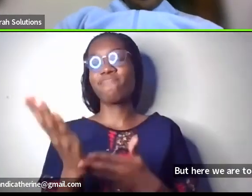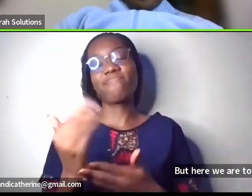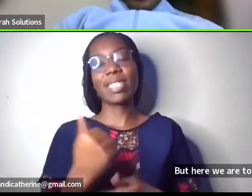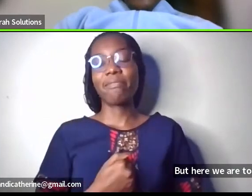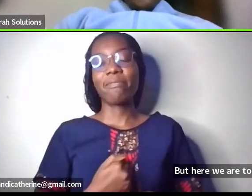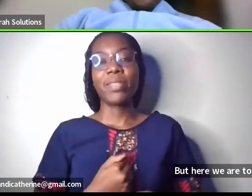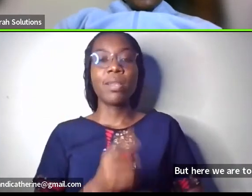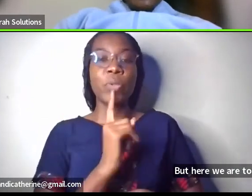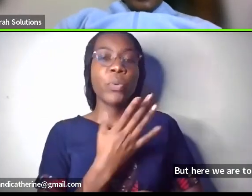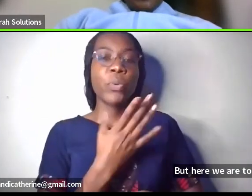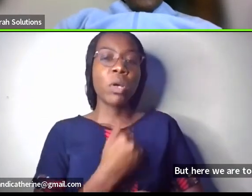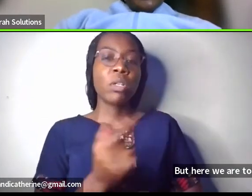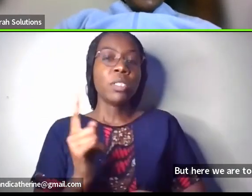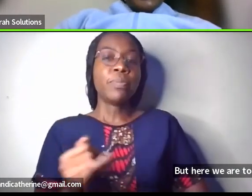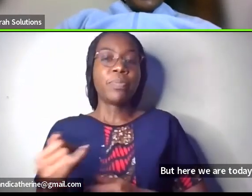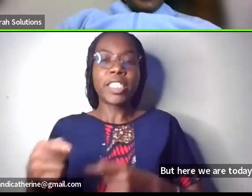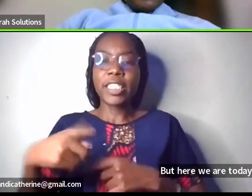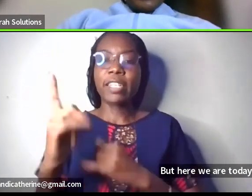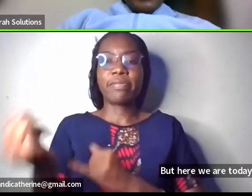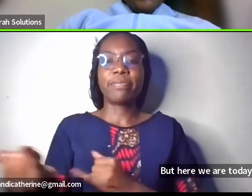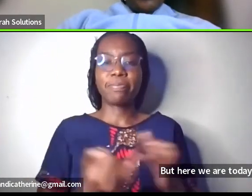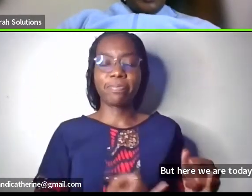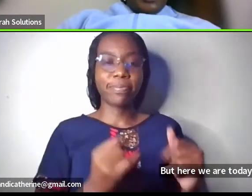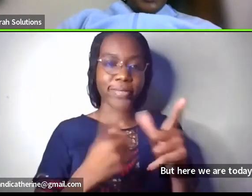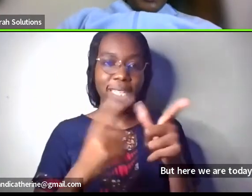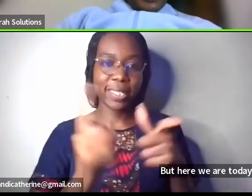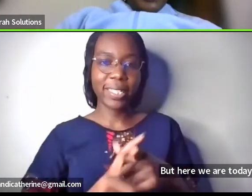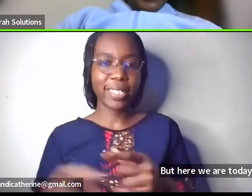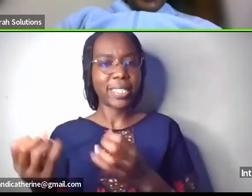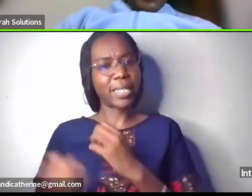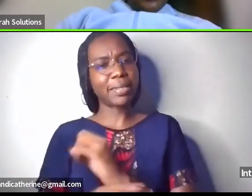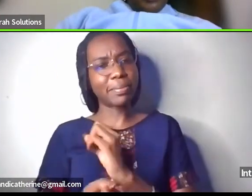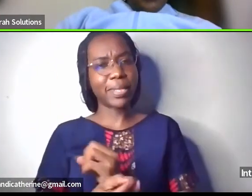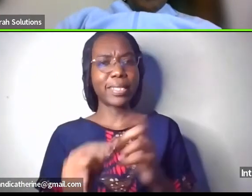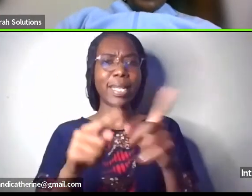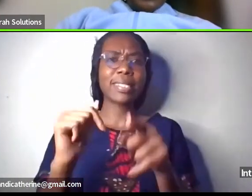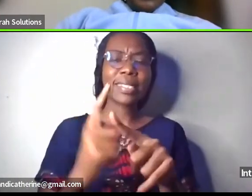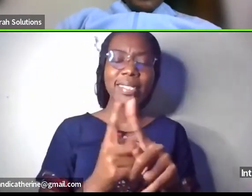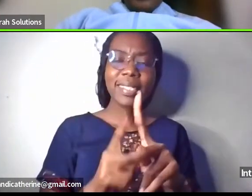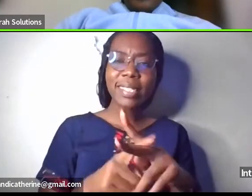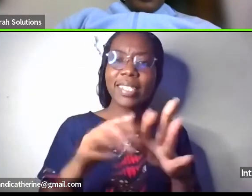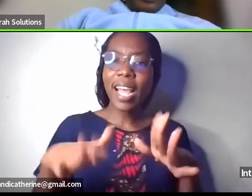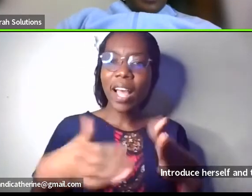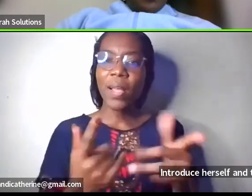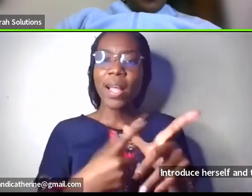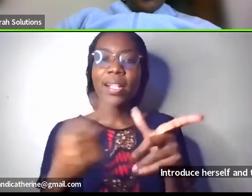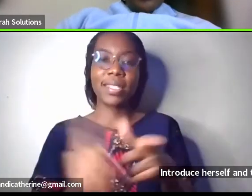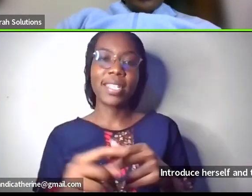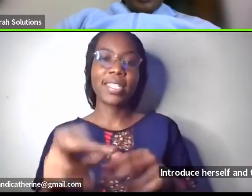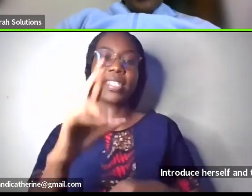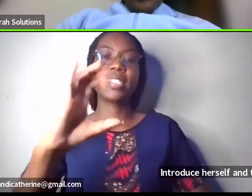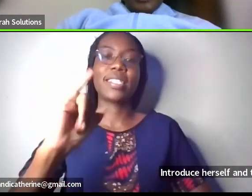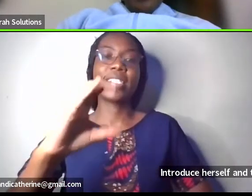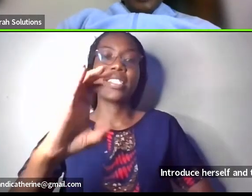to introduce herself and tell us how she started her journey. And Richard will be taking away the other